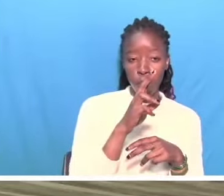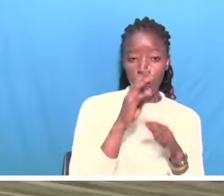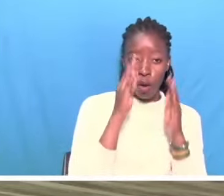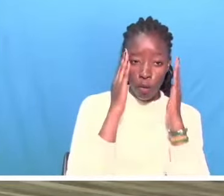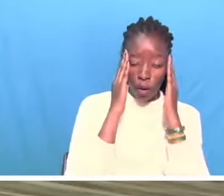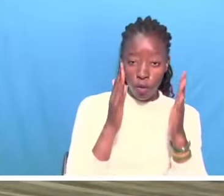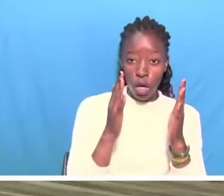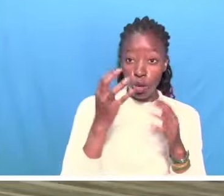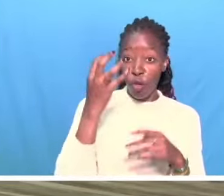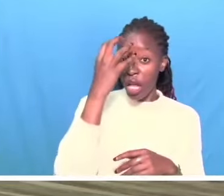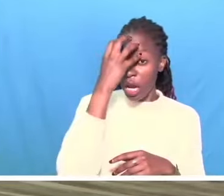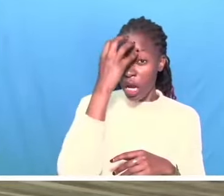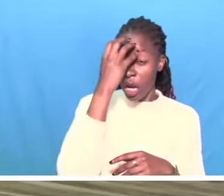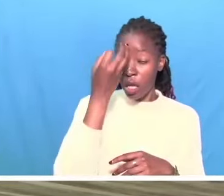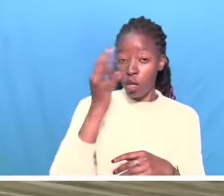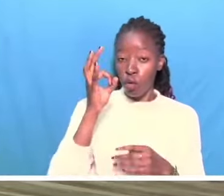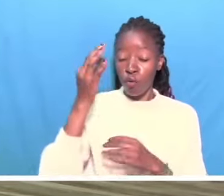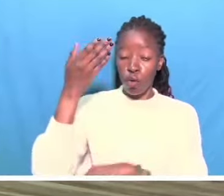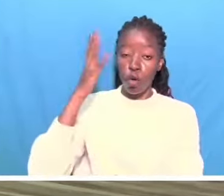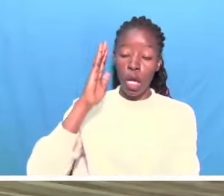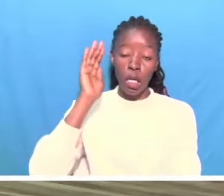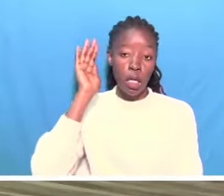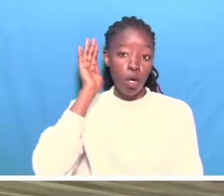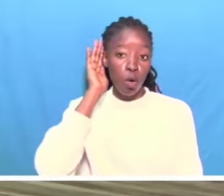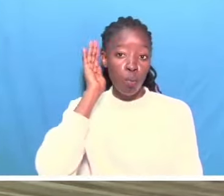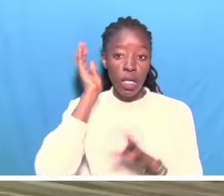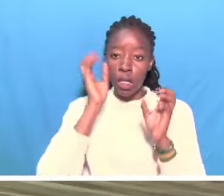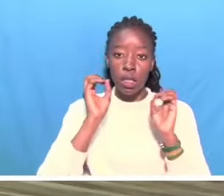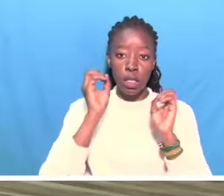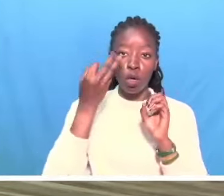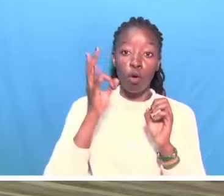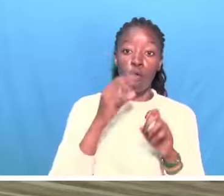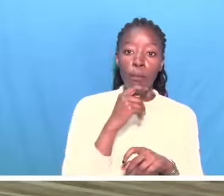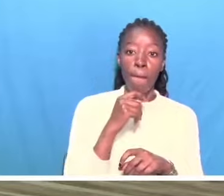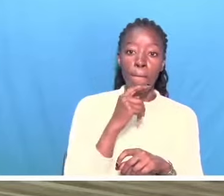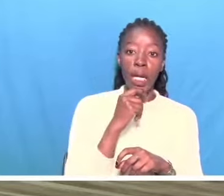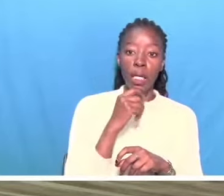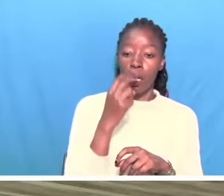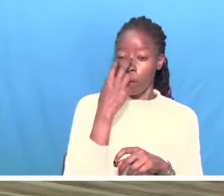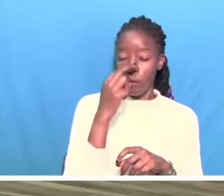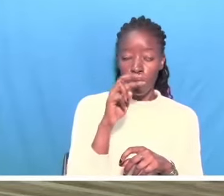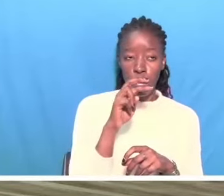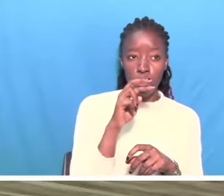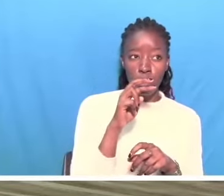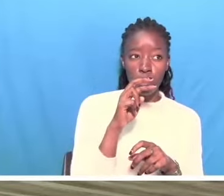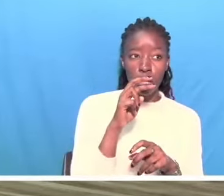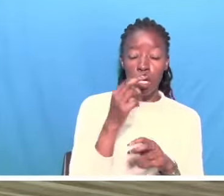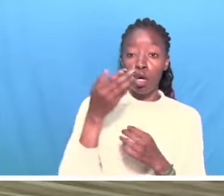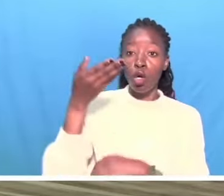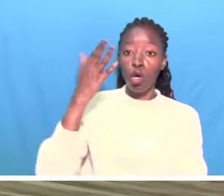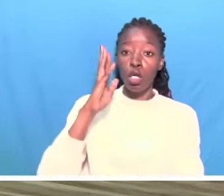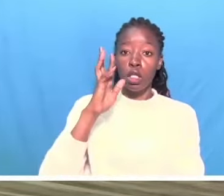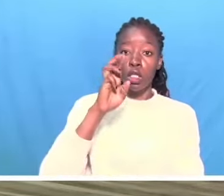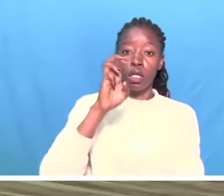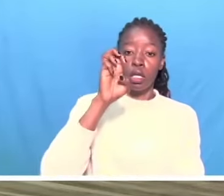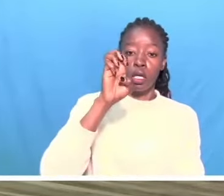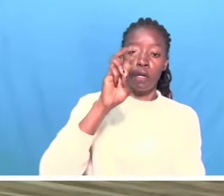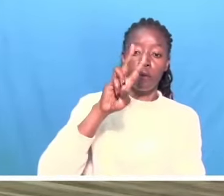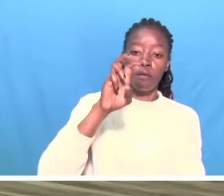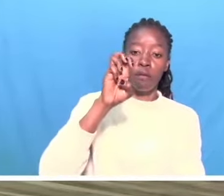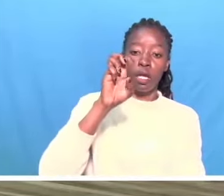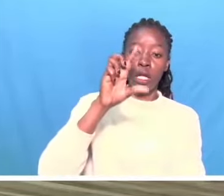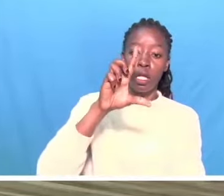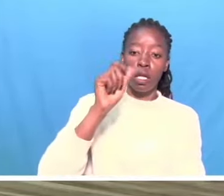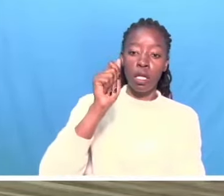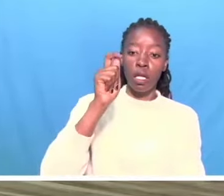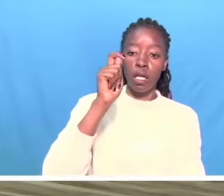of God and disobedience of man. We looked at God's revelation, both the revelation of God's